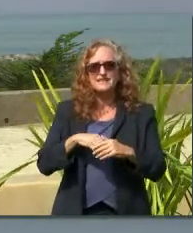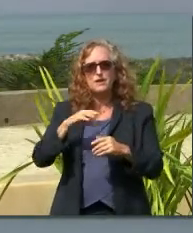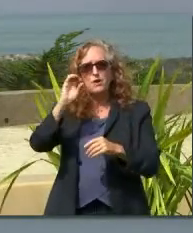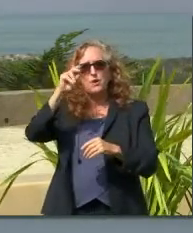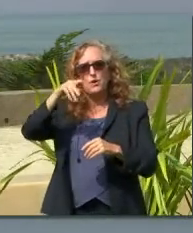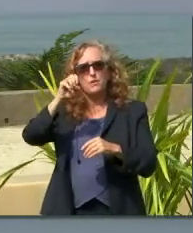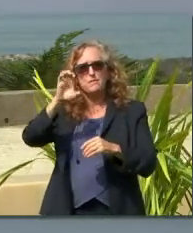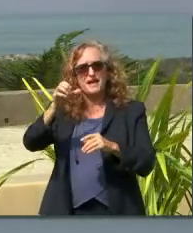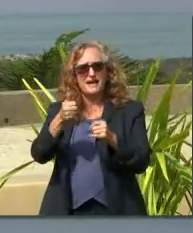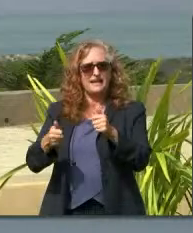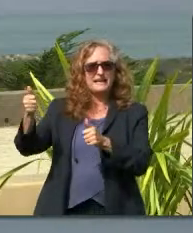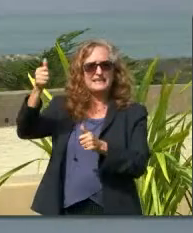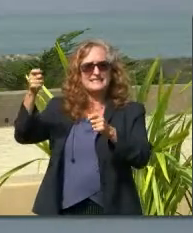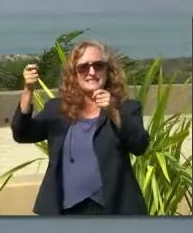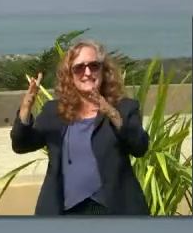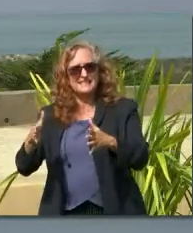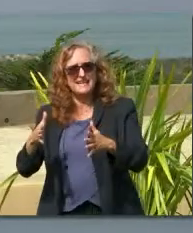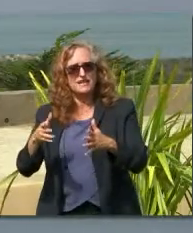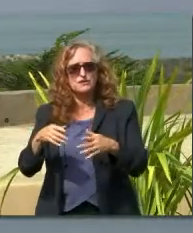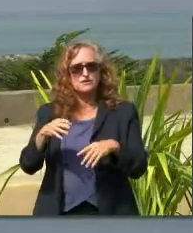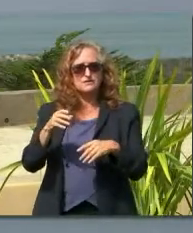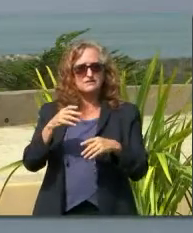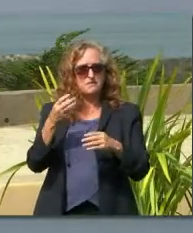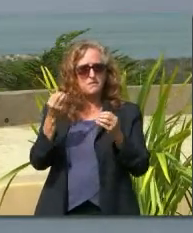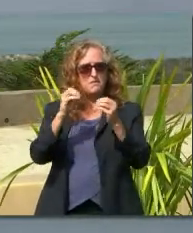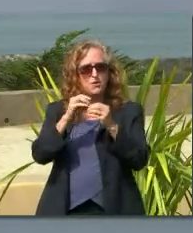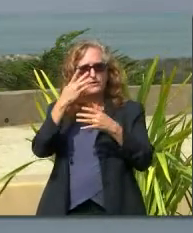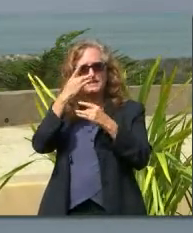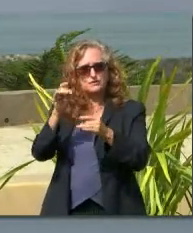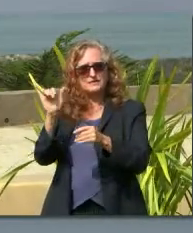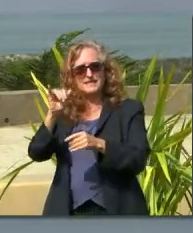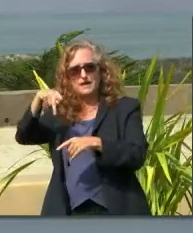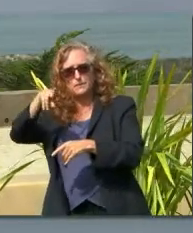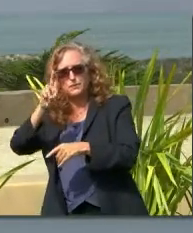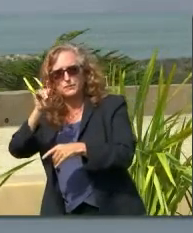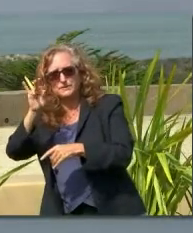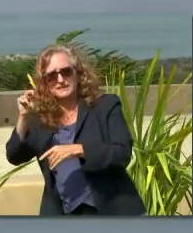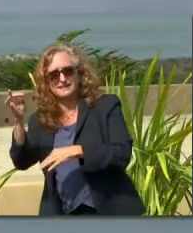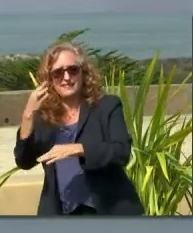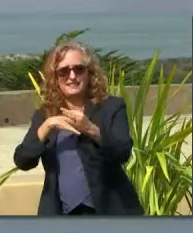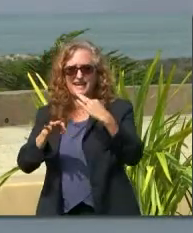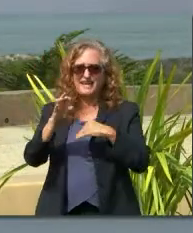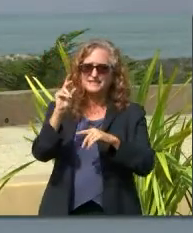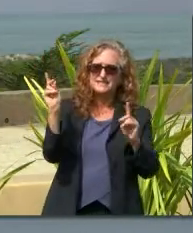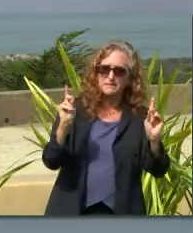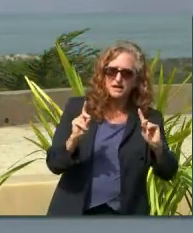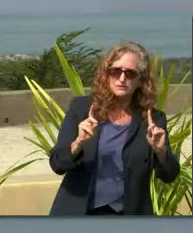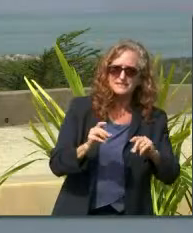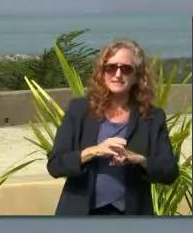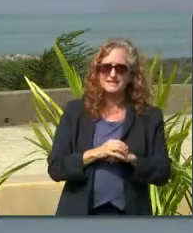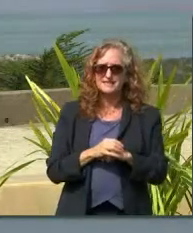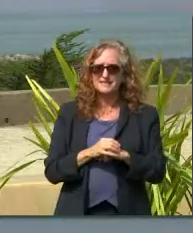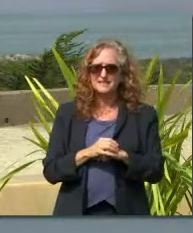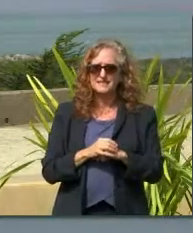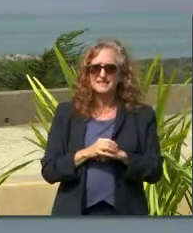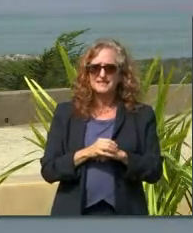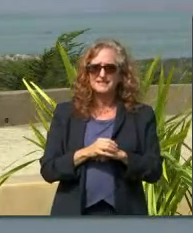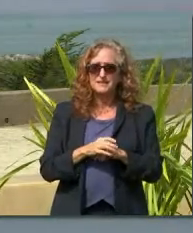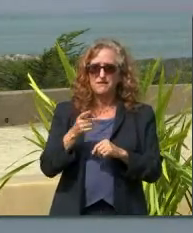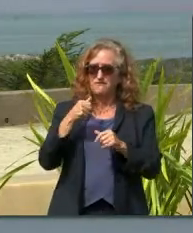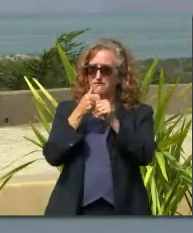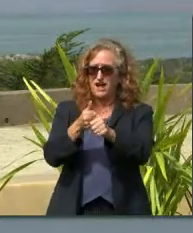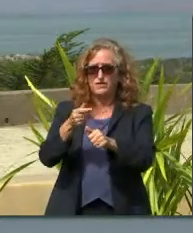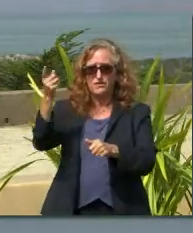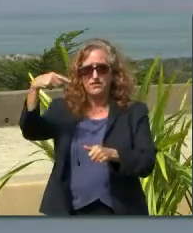your interests at heart, seem more interested in Putin than they do in terms of Western democracies. I mean, we're as dumb as we want to